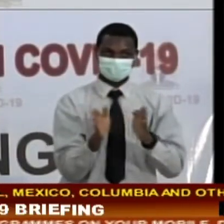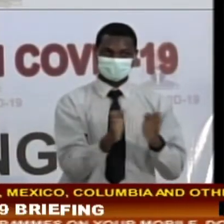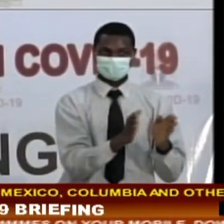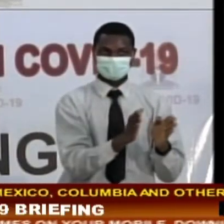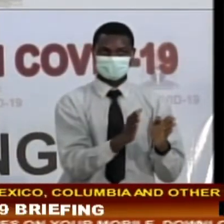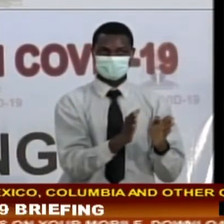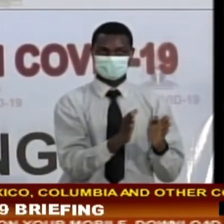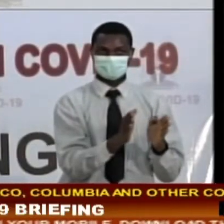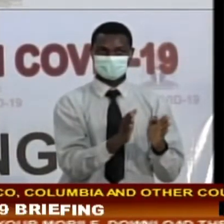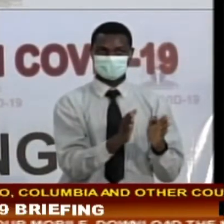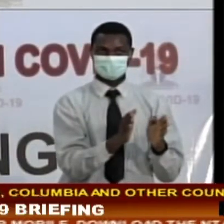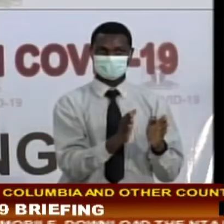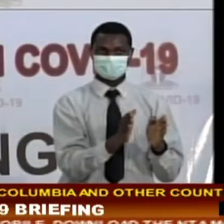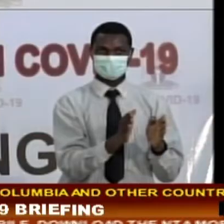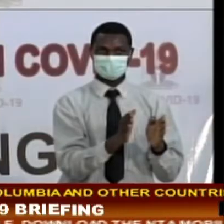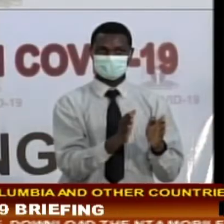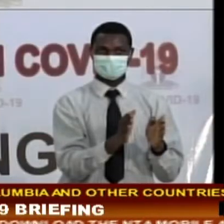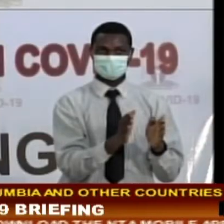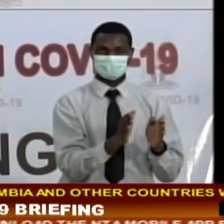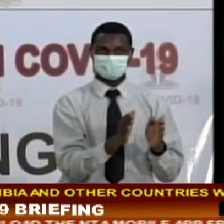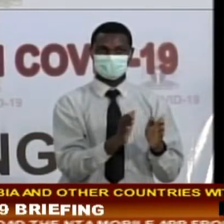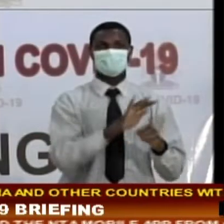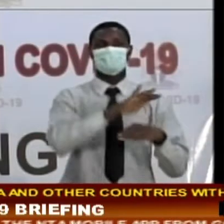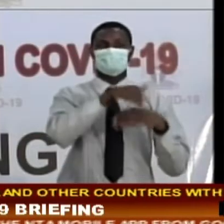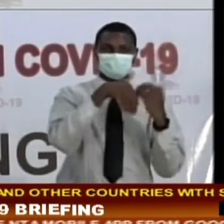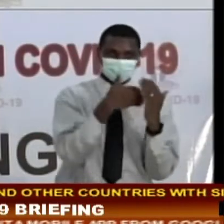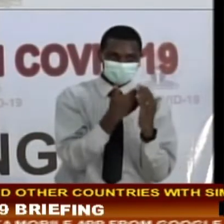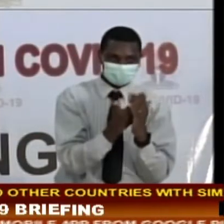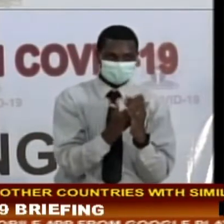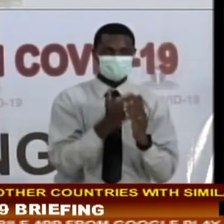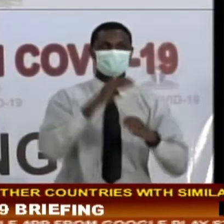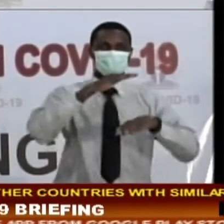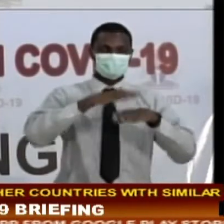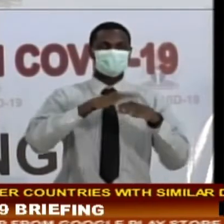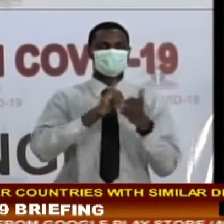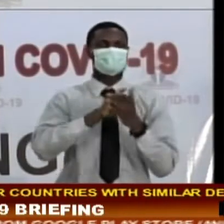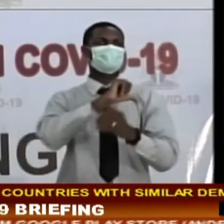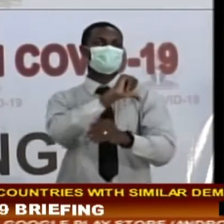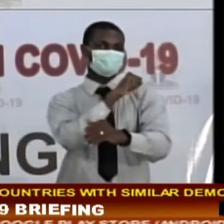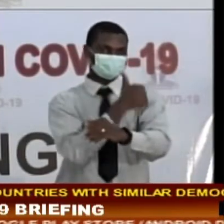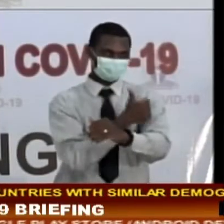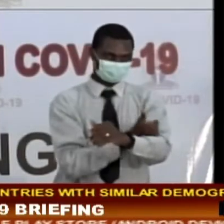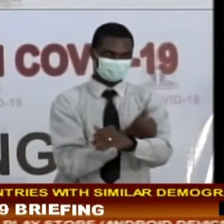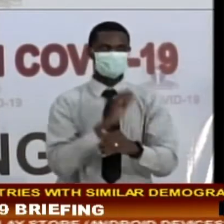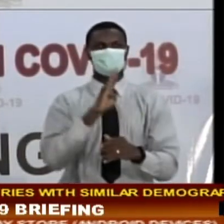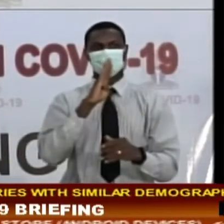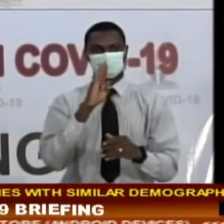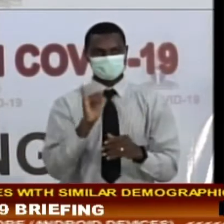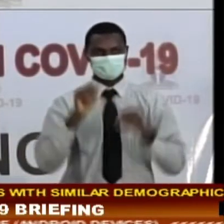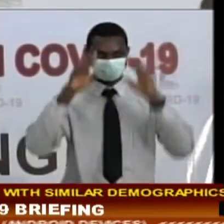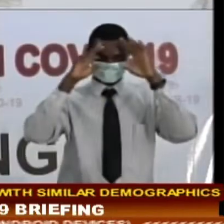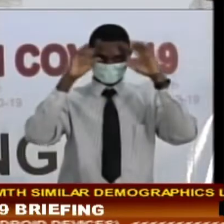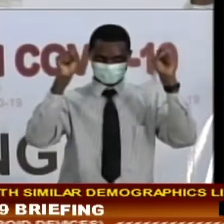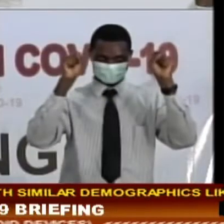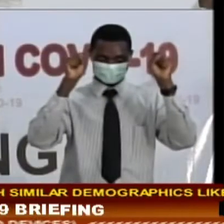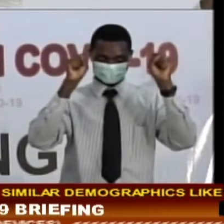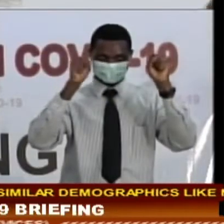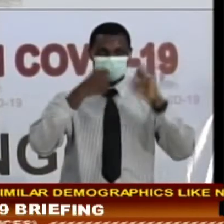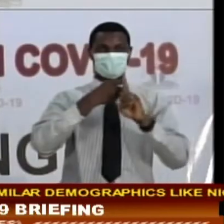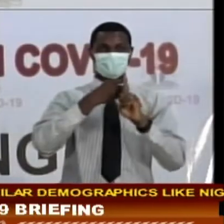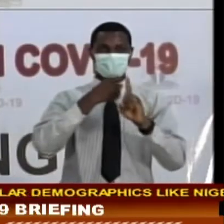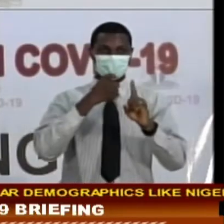protocols are predicated on the authority vested of Mr President by the quarantine act and once he